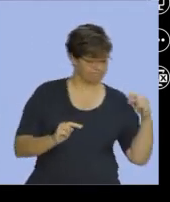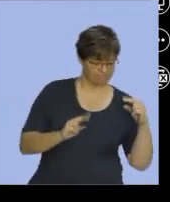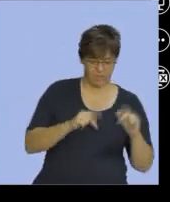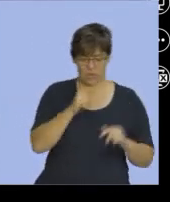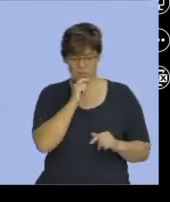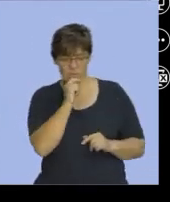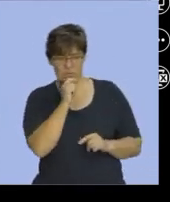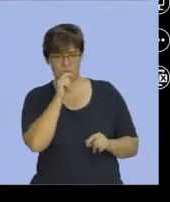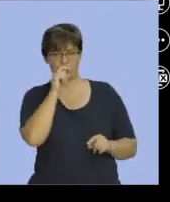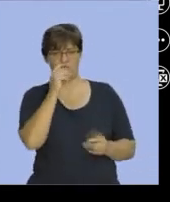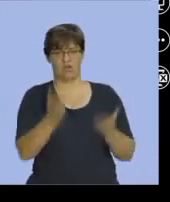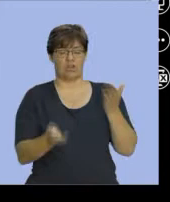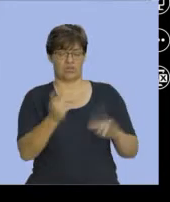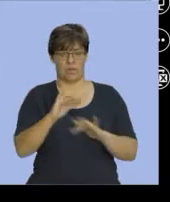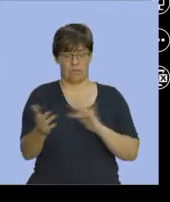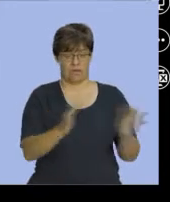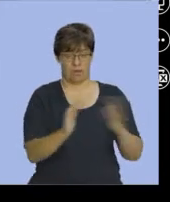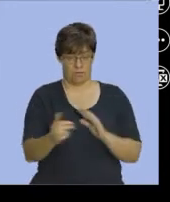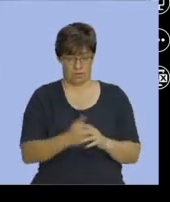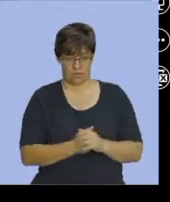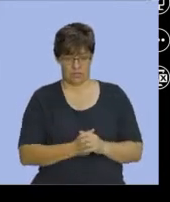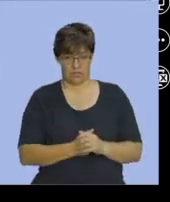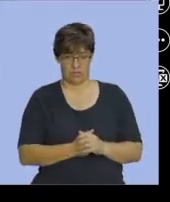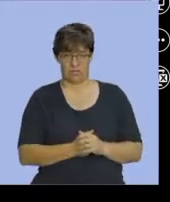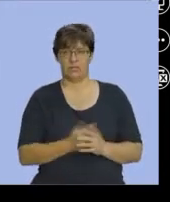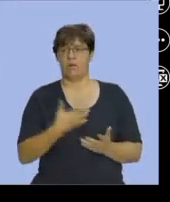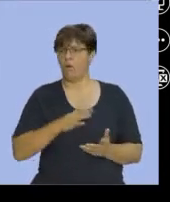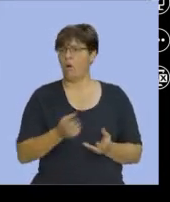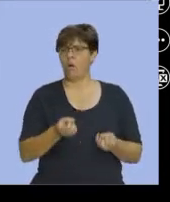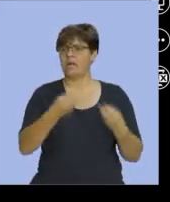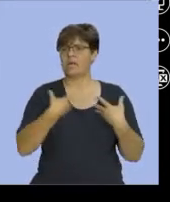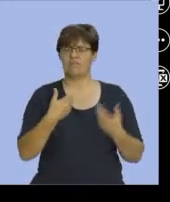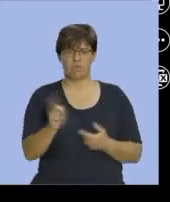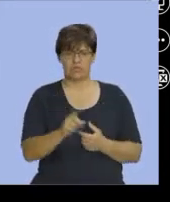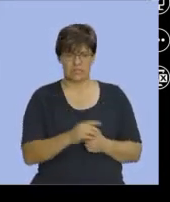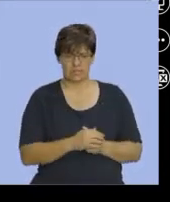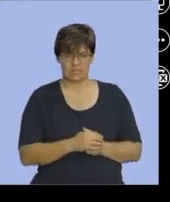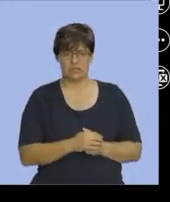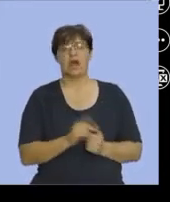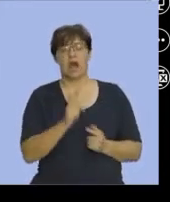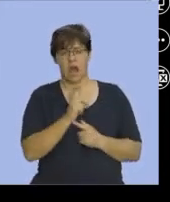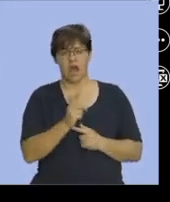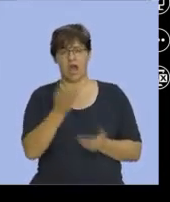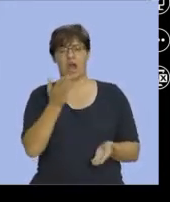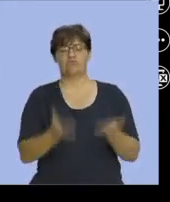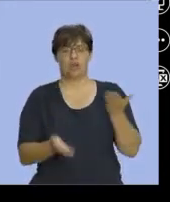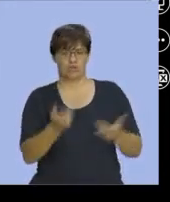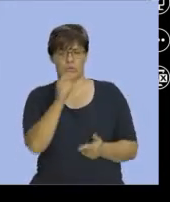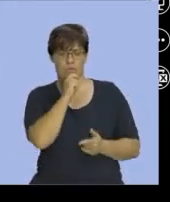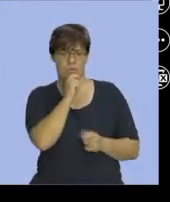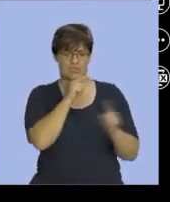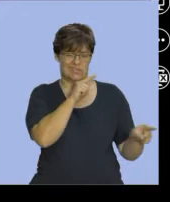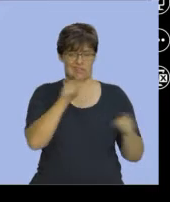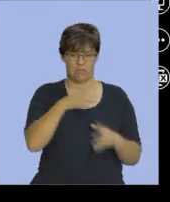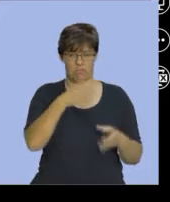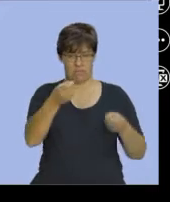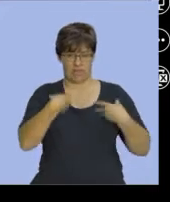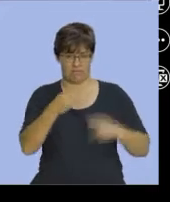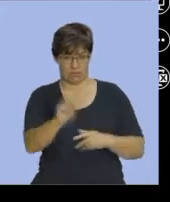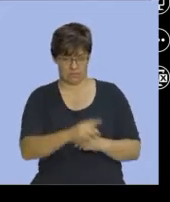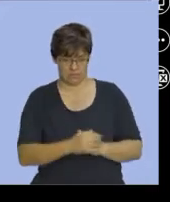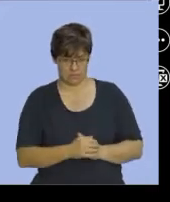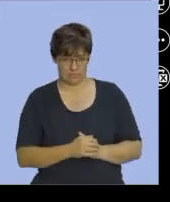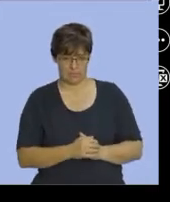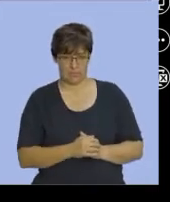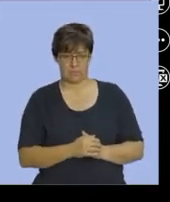of how to then use your ratios. You always need to look at what are you given, and then which ratio can I use from what I